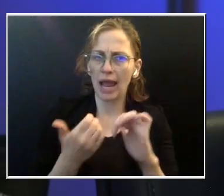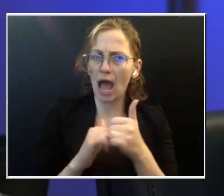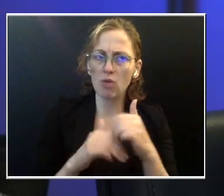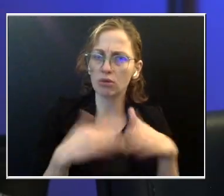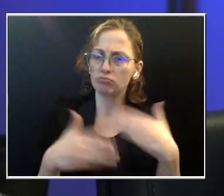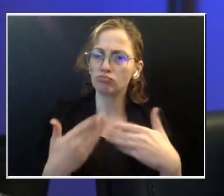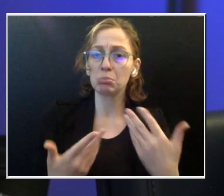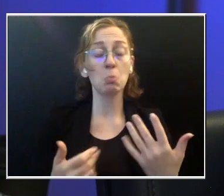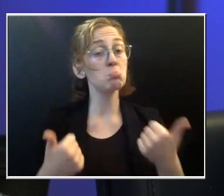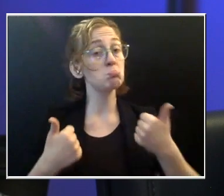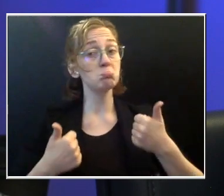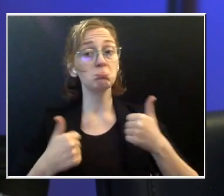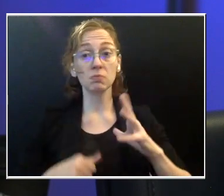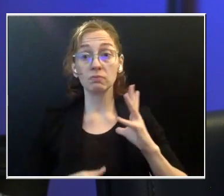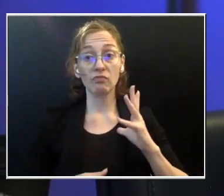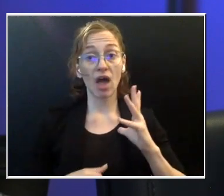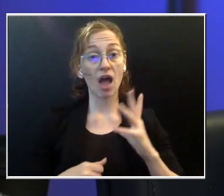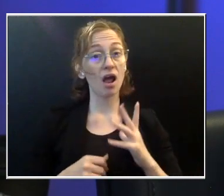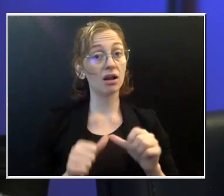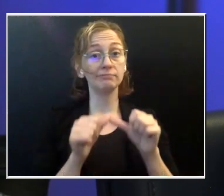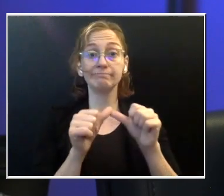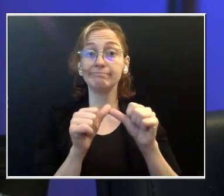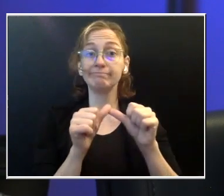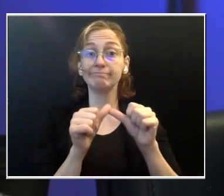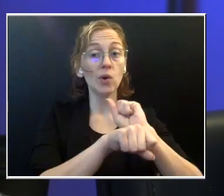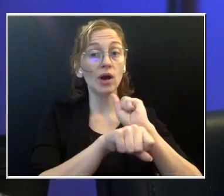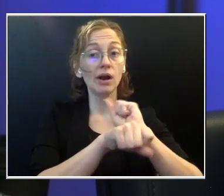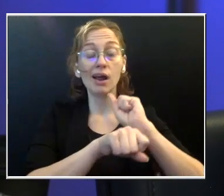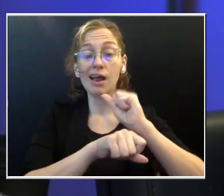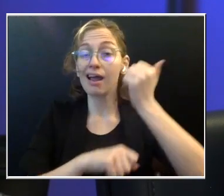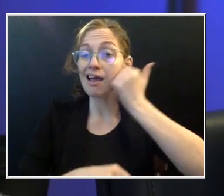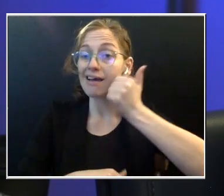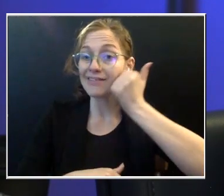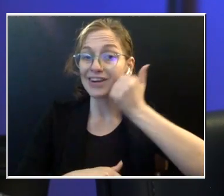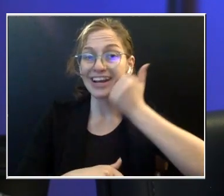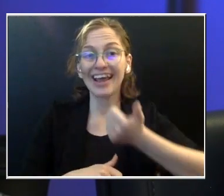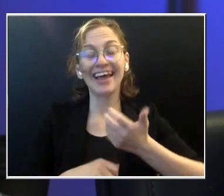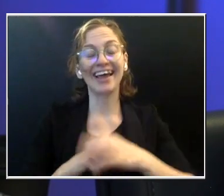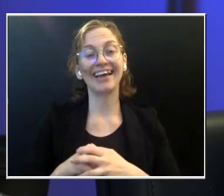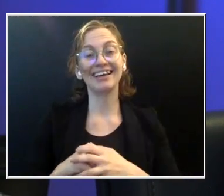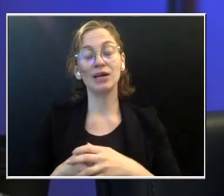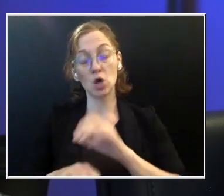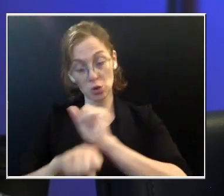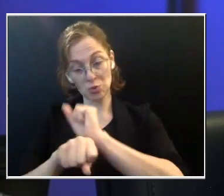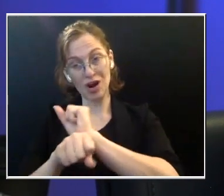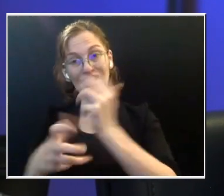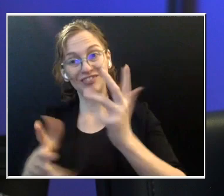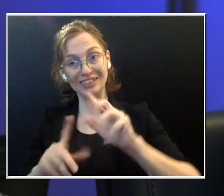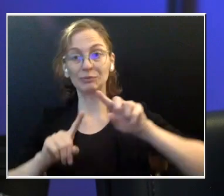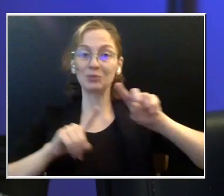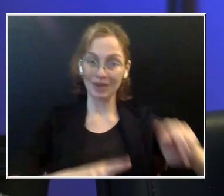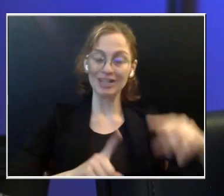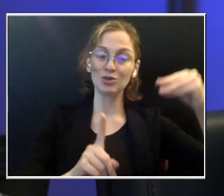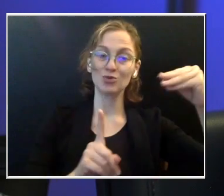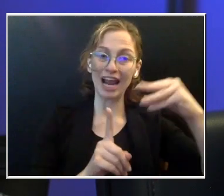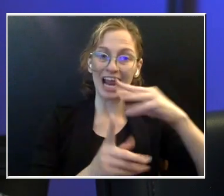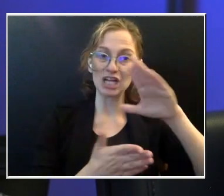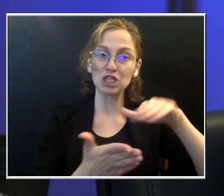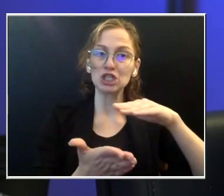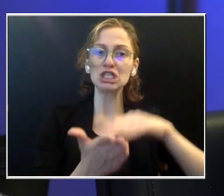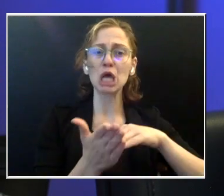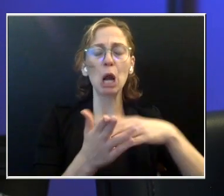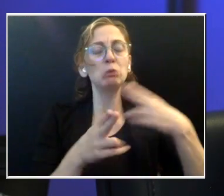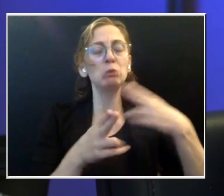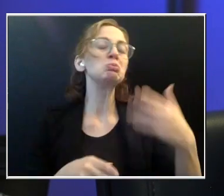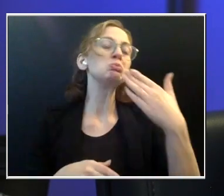I continued to work. I went to work every day, came to the radiation center after work, got my quick little radiation treatment,